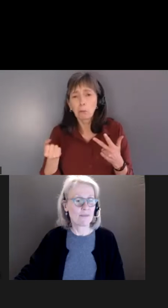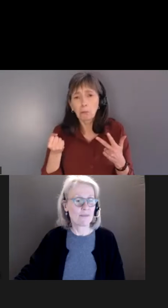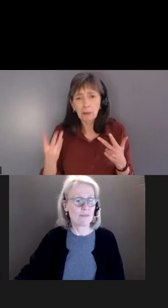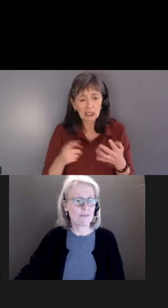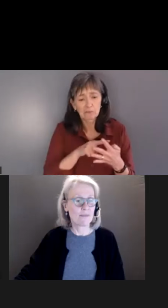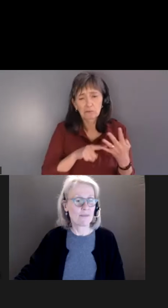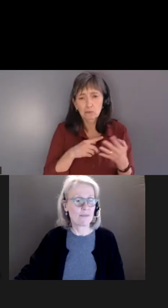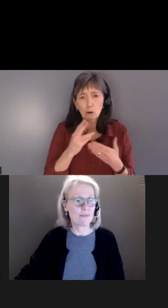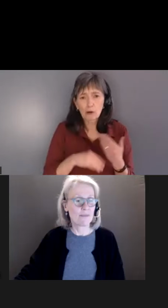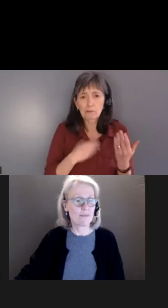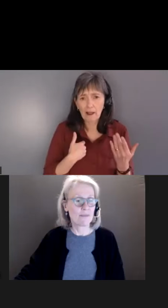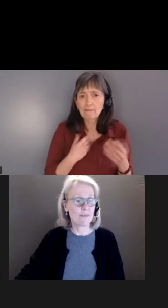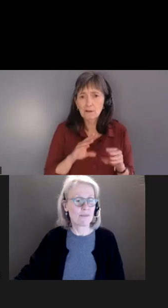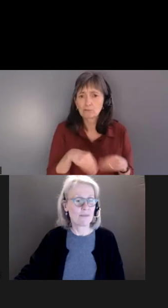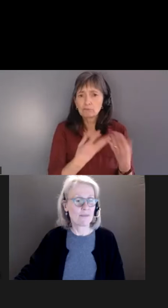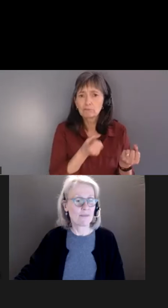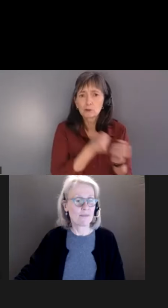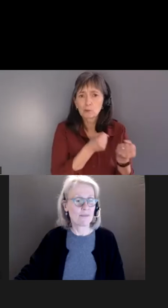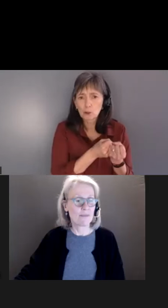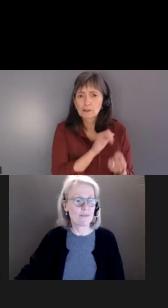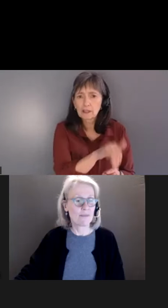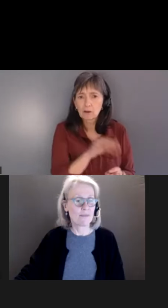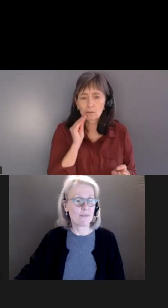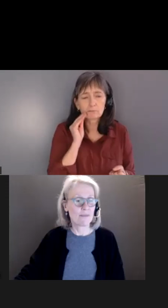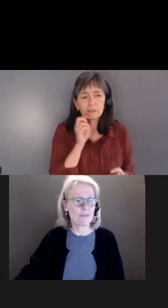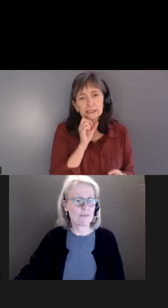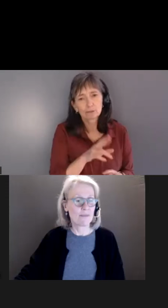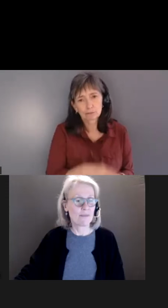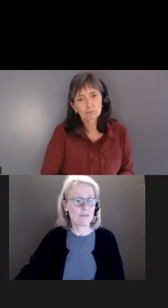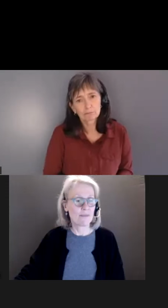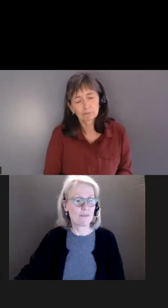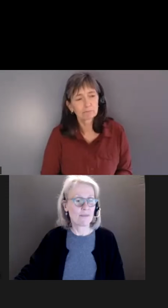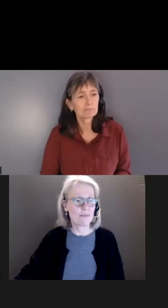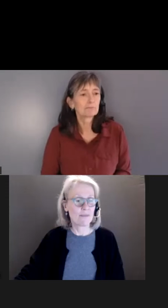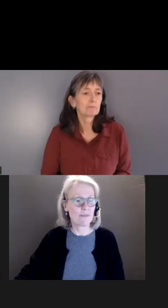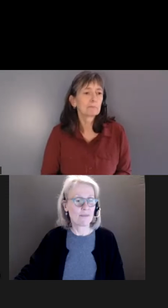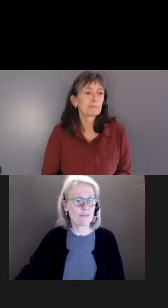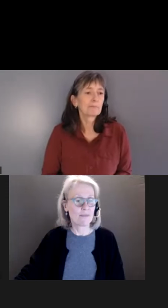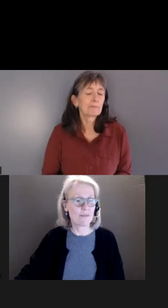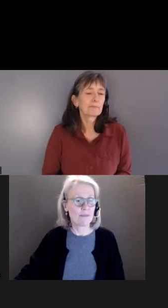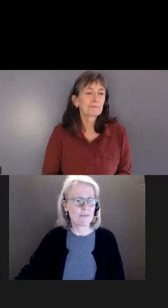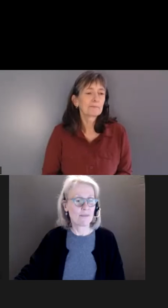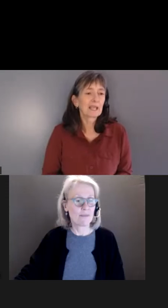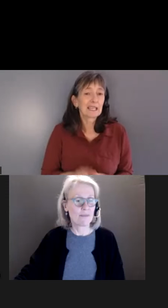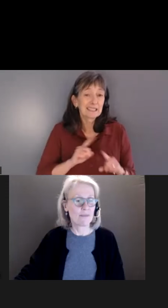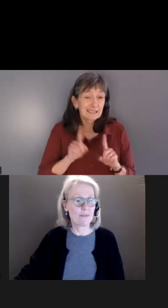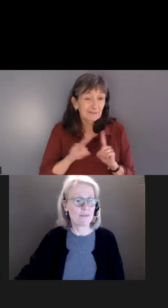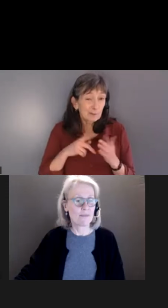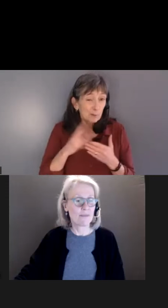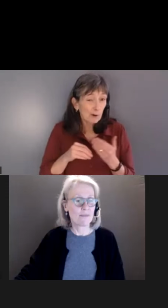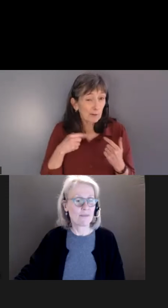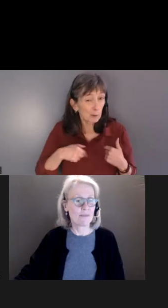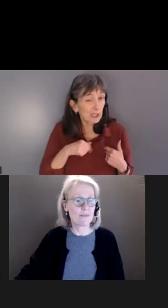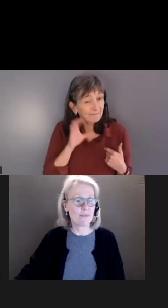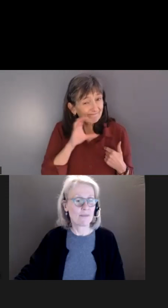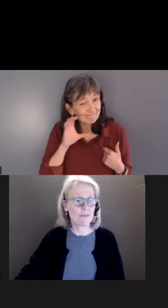pillars that can support aging in the right place. And finally, when looking at the specific types of programs that we looked for, we also